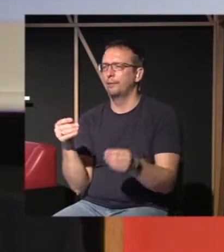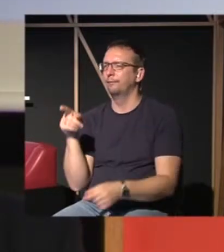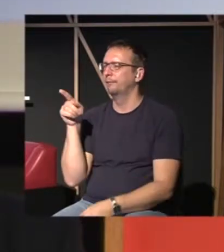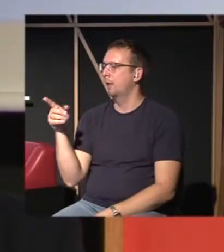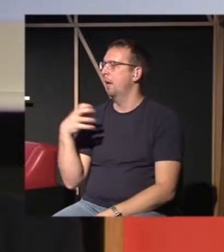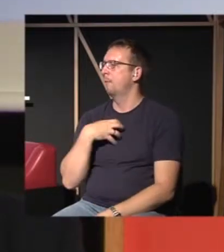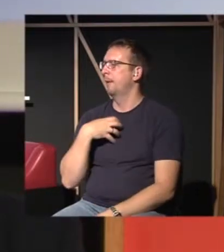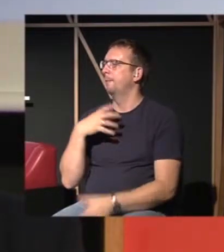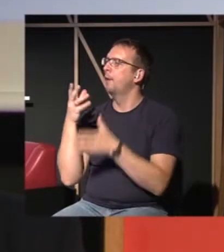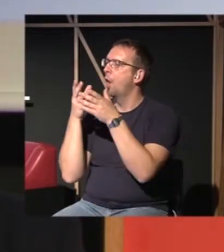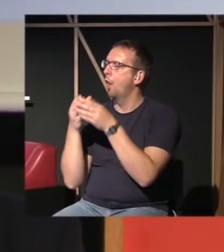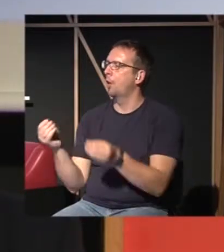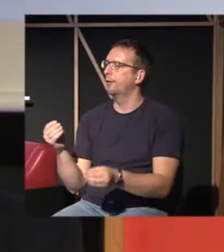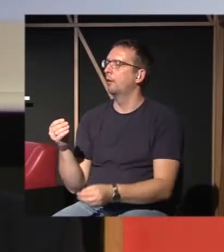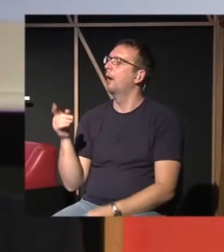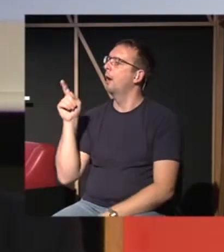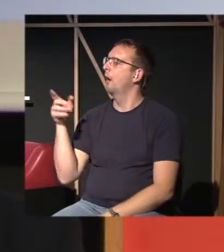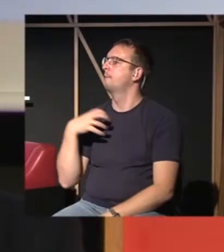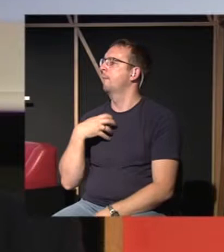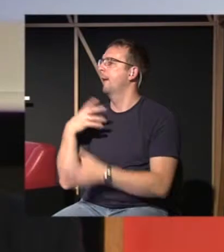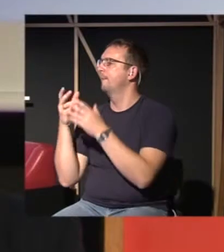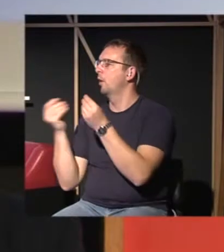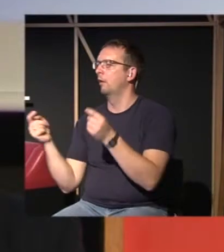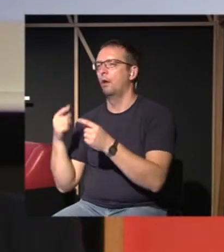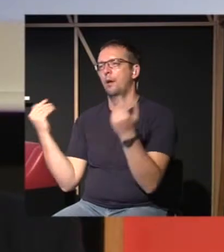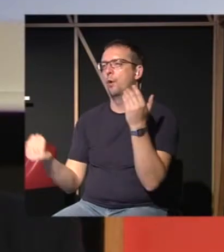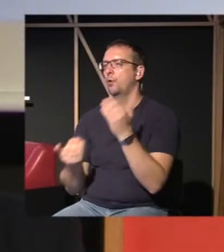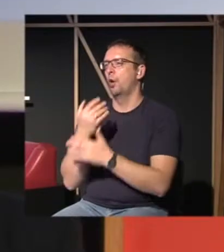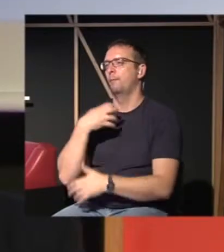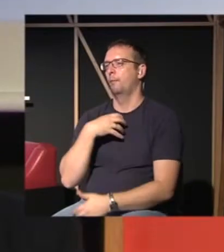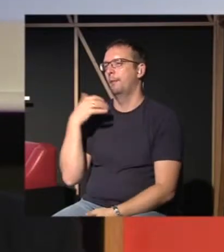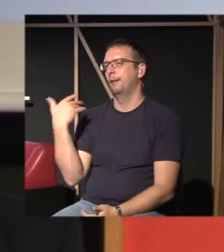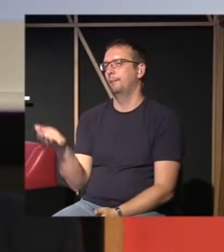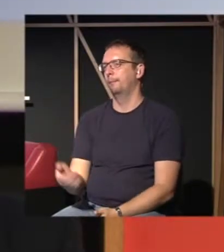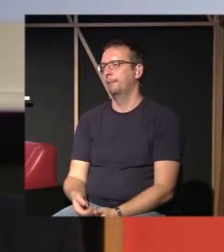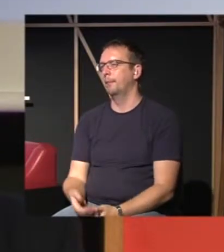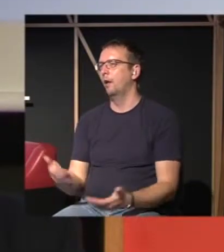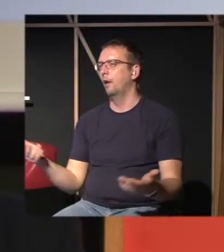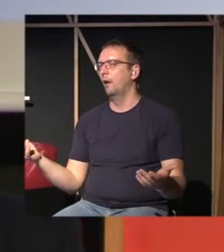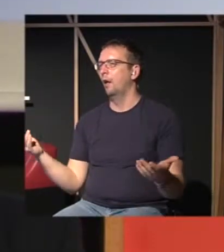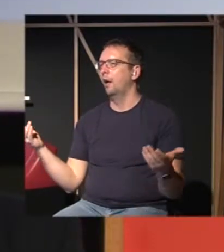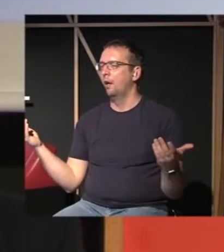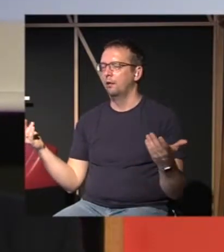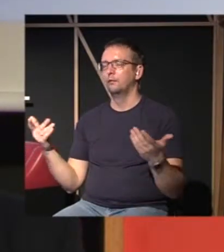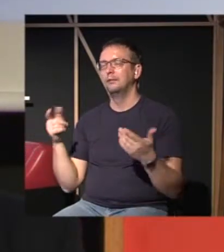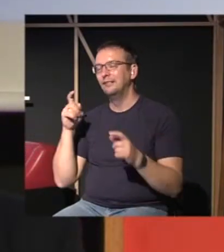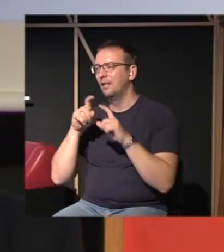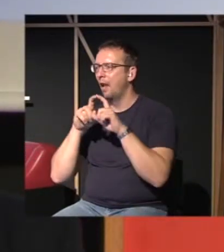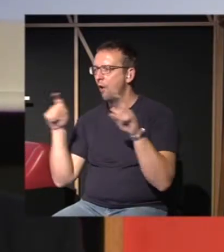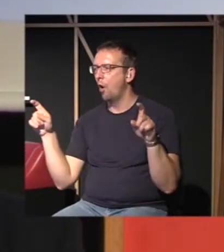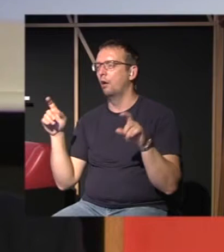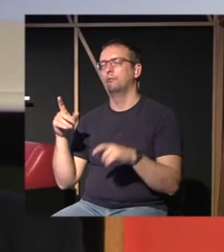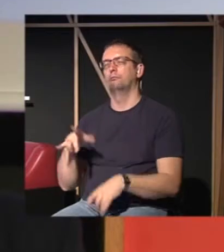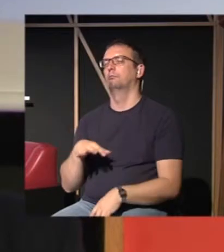And also, we went on to win 3 months after we did the Cafe Week of Action. We were nominated by a user-led